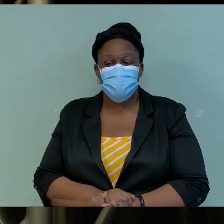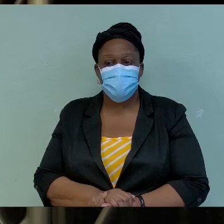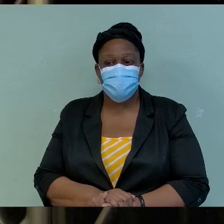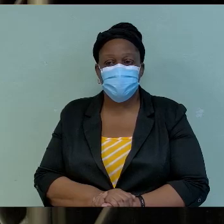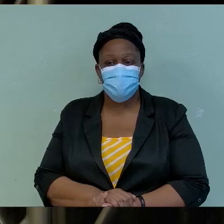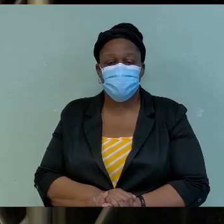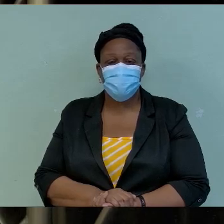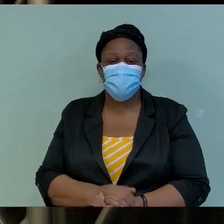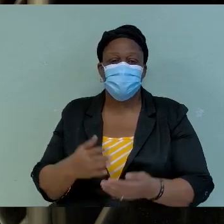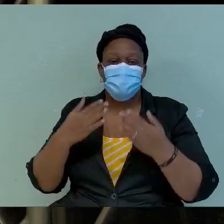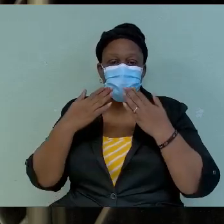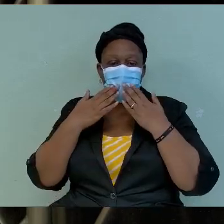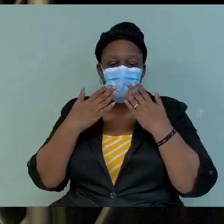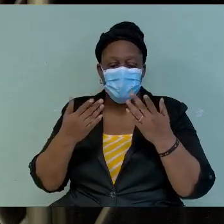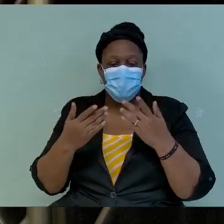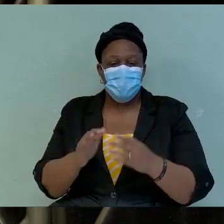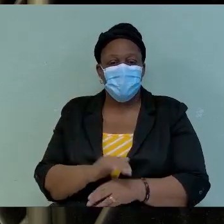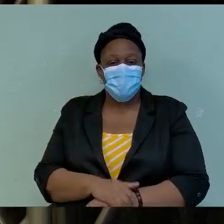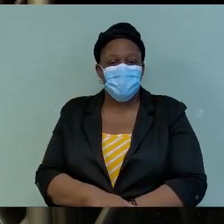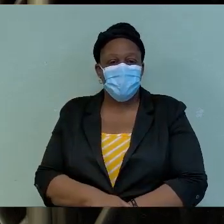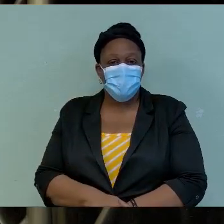Thank you.